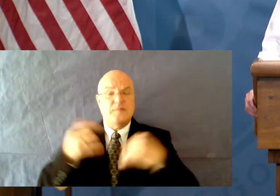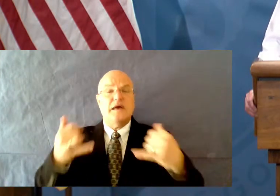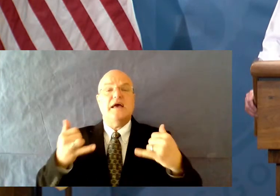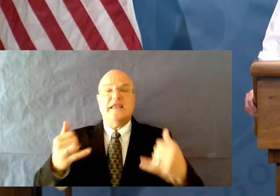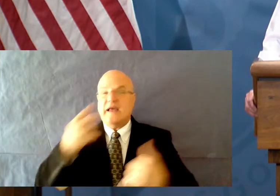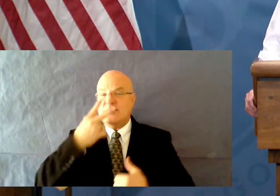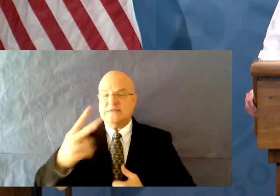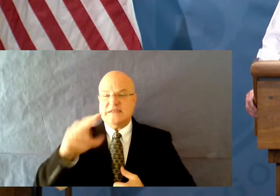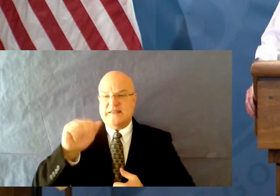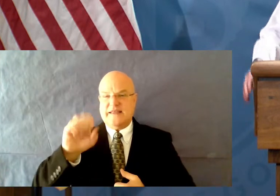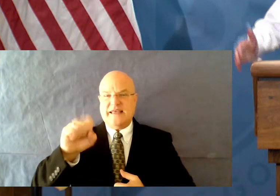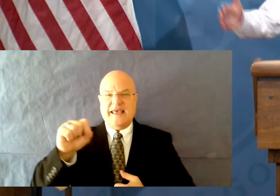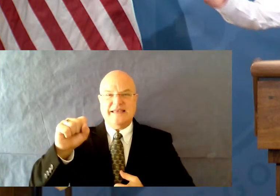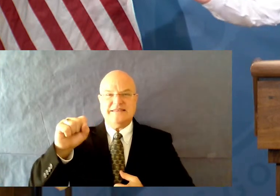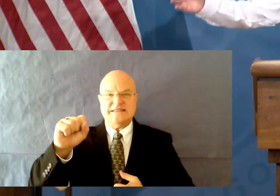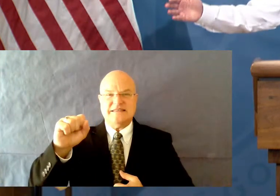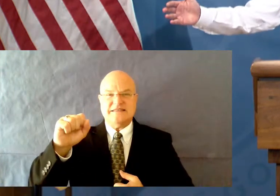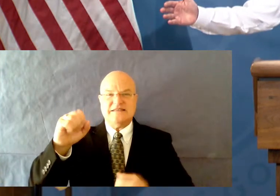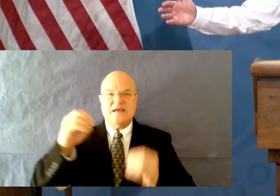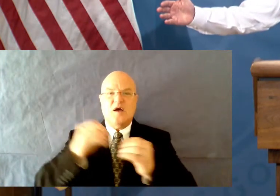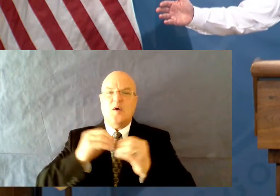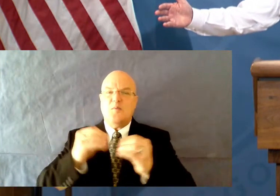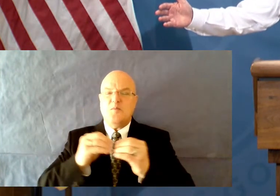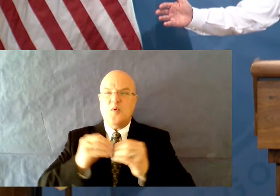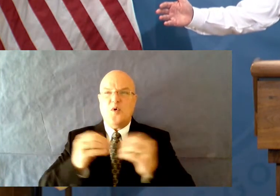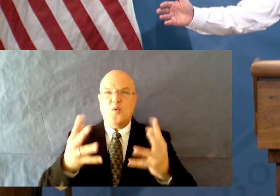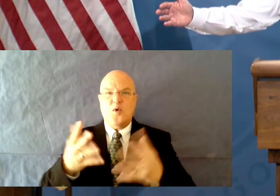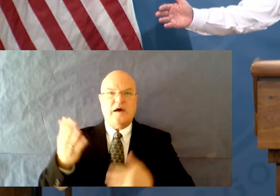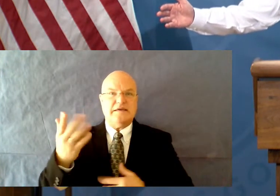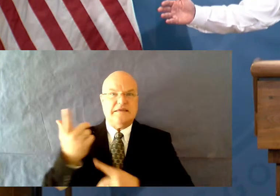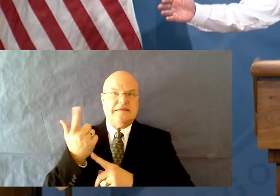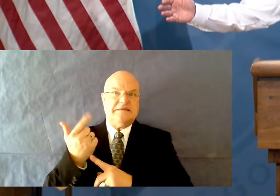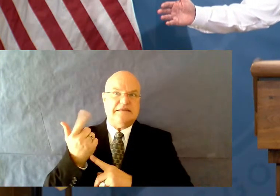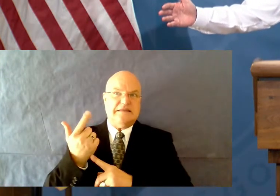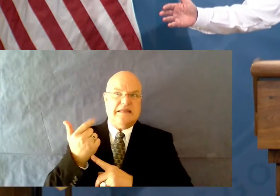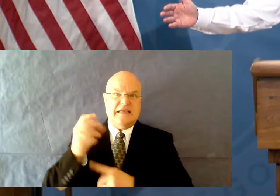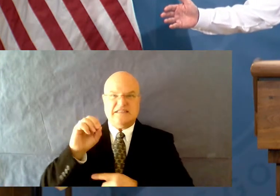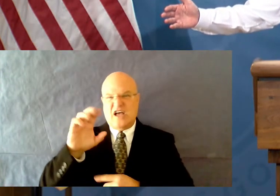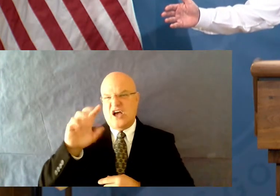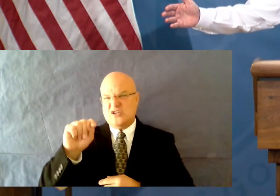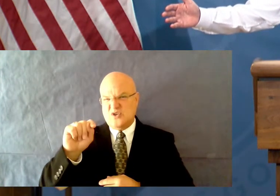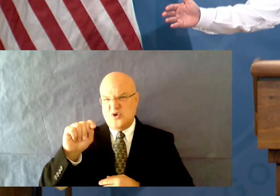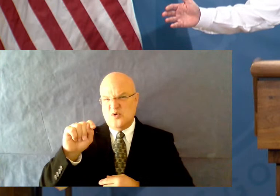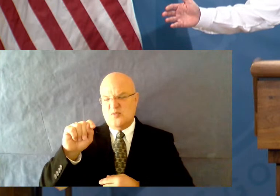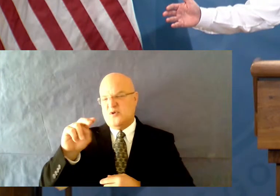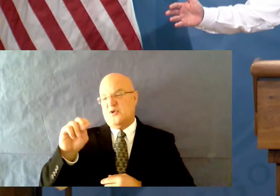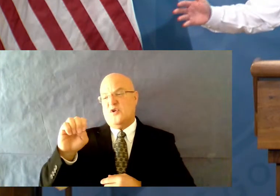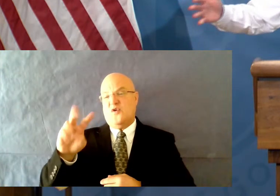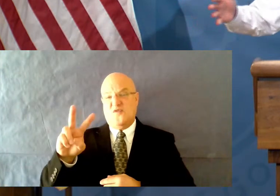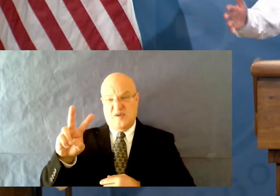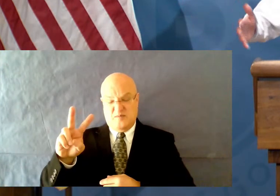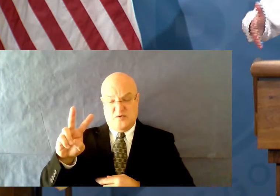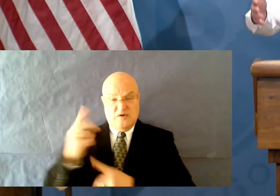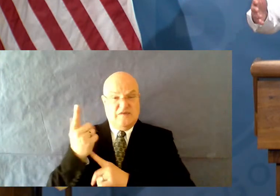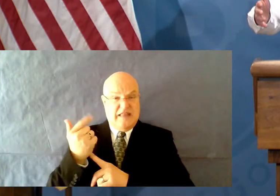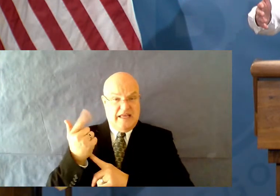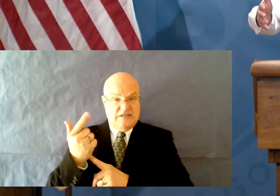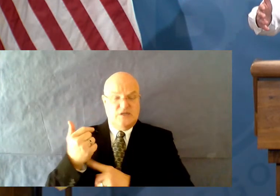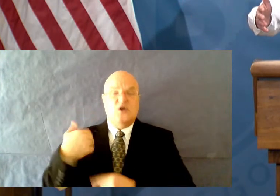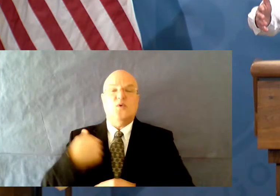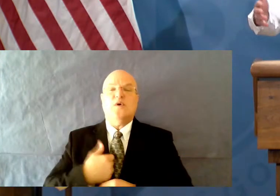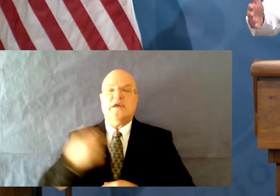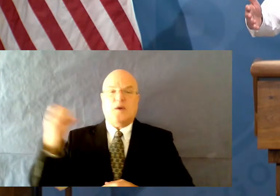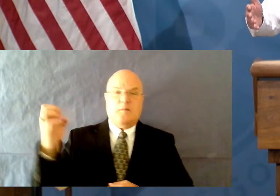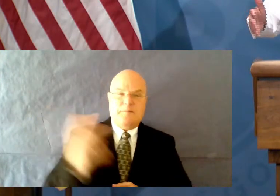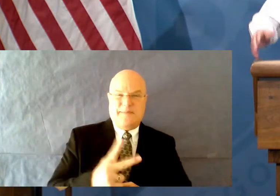our cases more in line with what they were late October and early November of last year, we can go